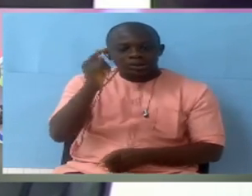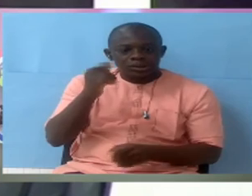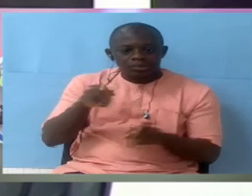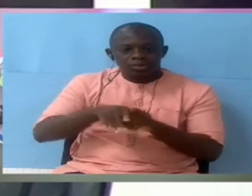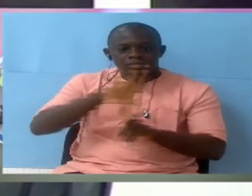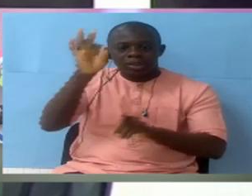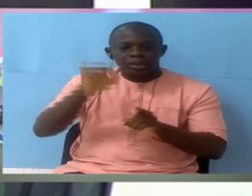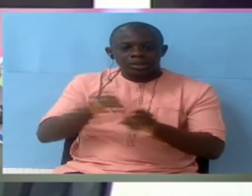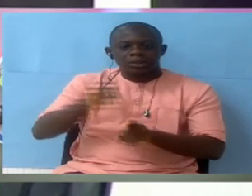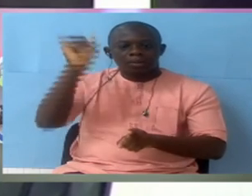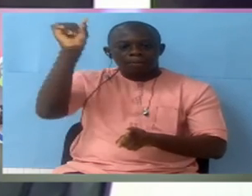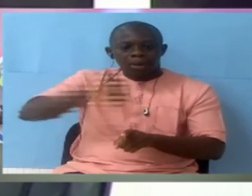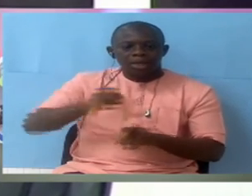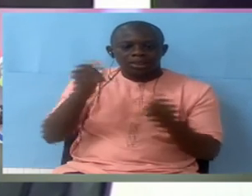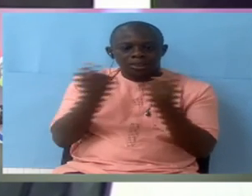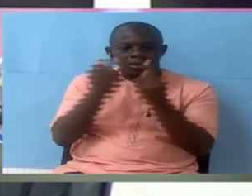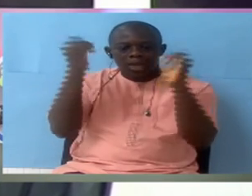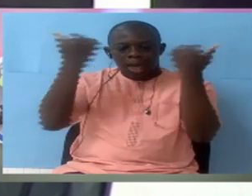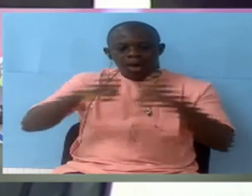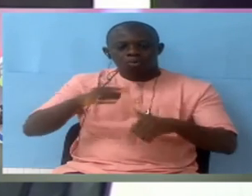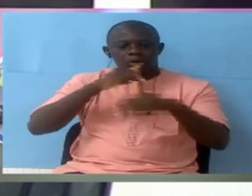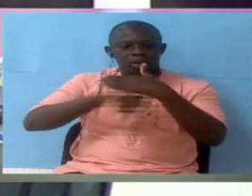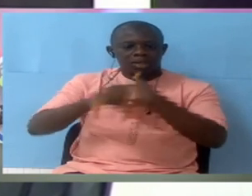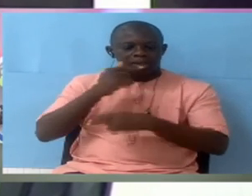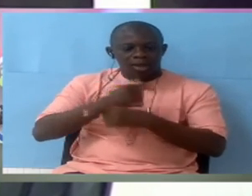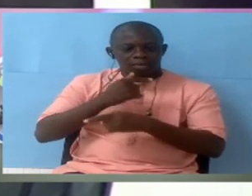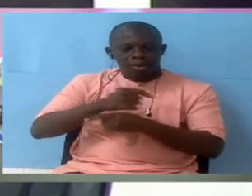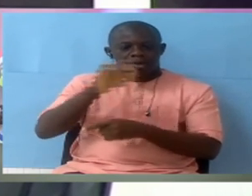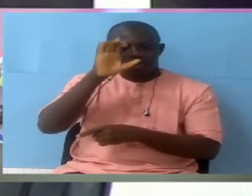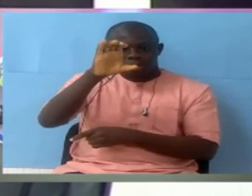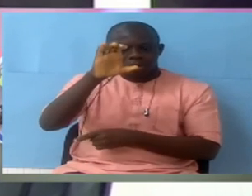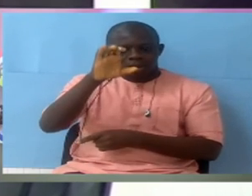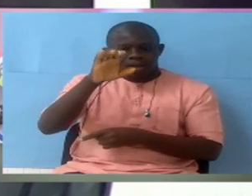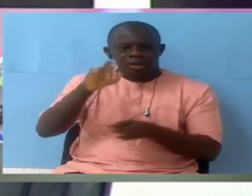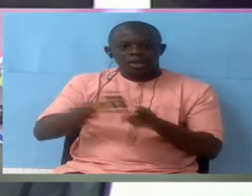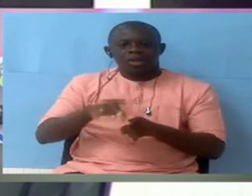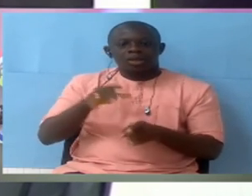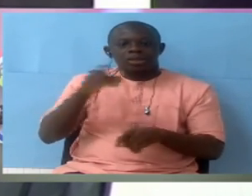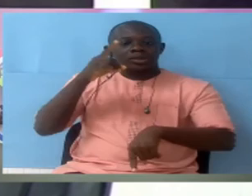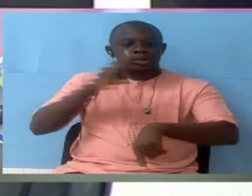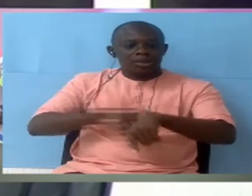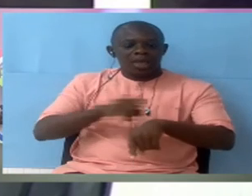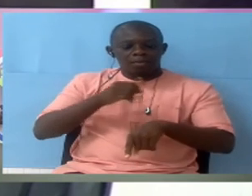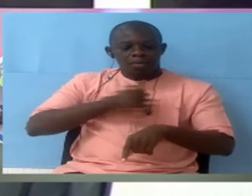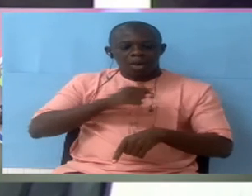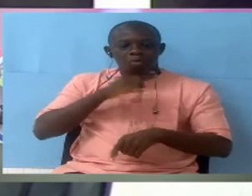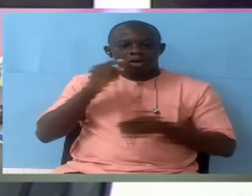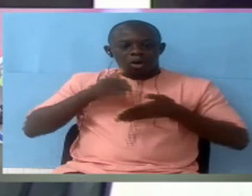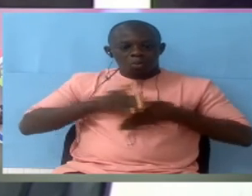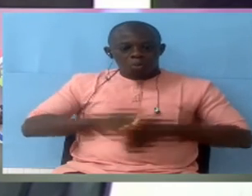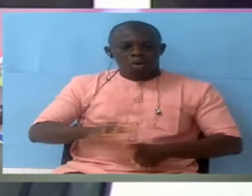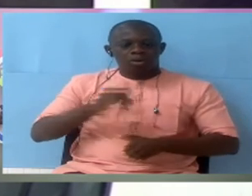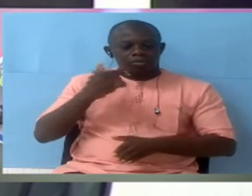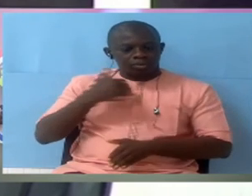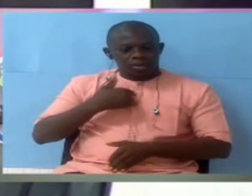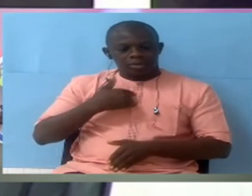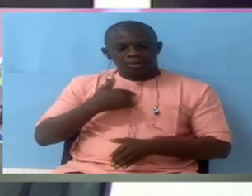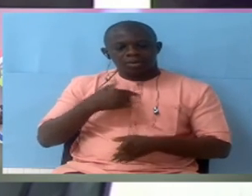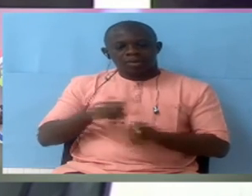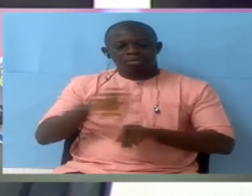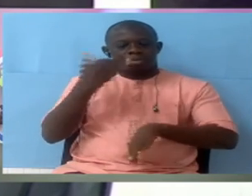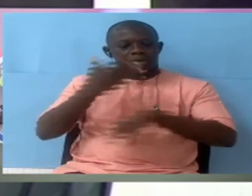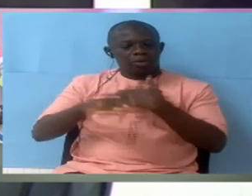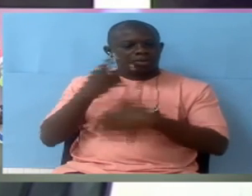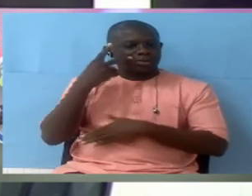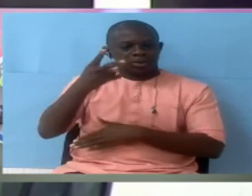ñim banko kam de ke façon ni choxor gi mu ngi ci bir rew mi kabiri mbama yeng wul bama suma ndey jure be legi nene